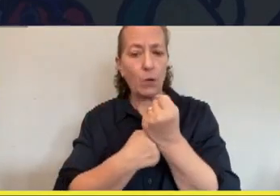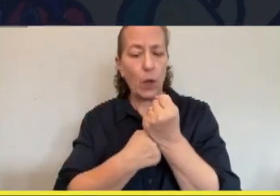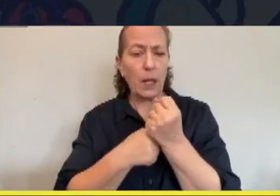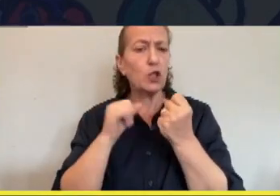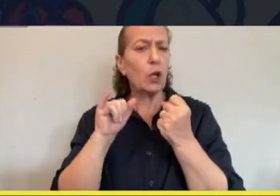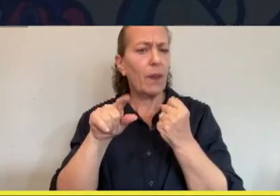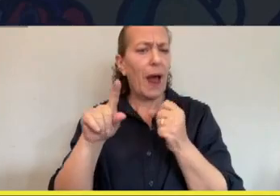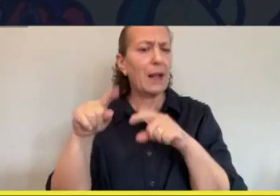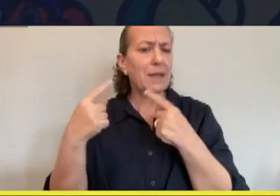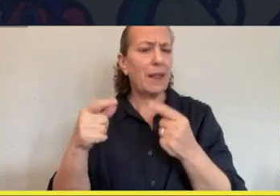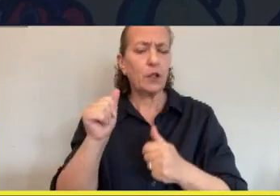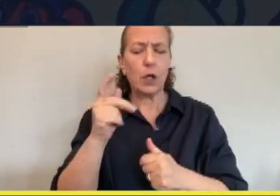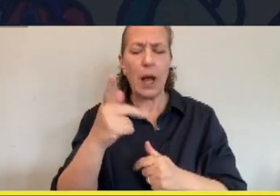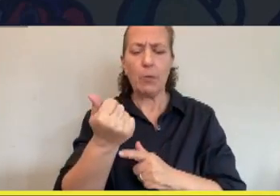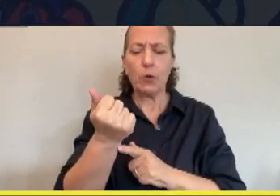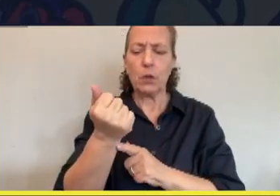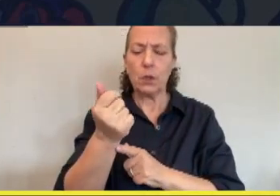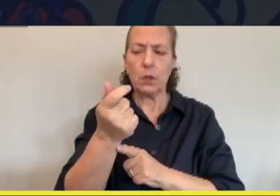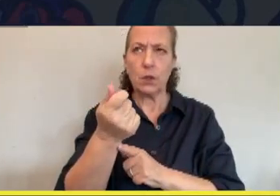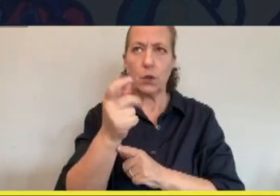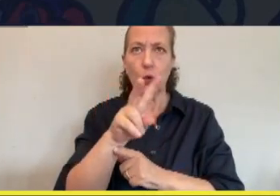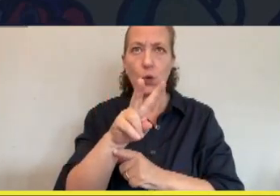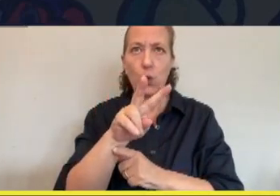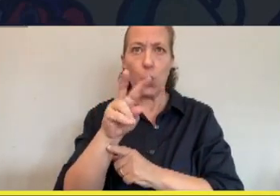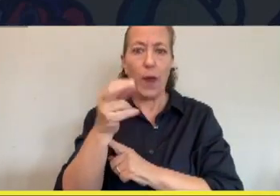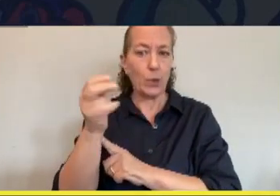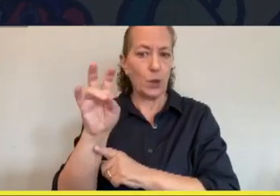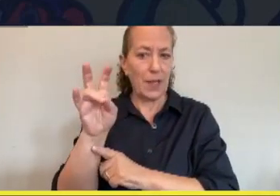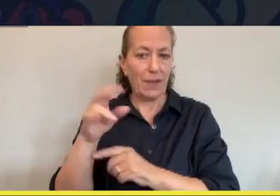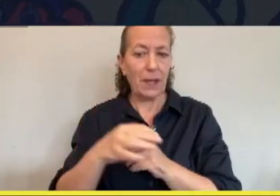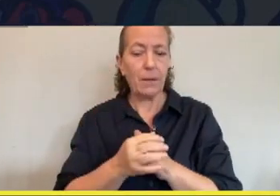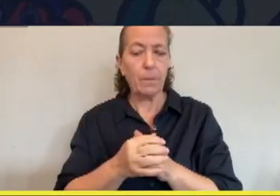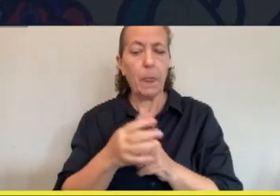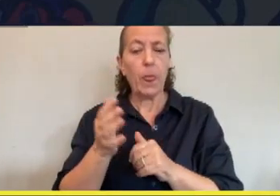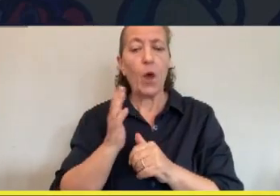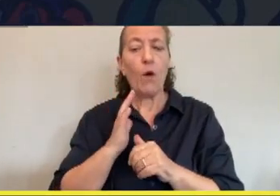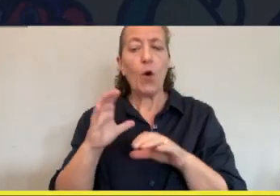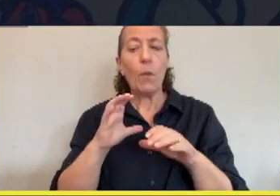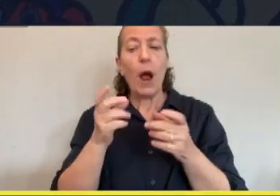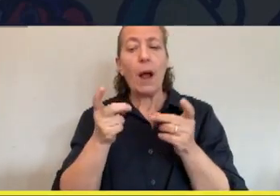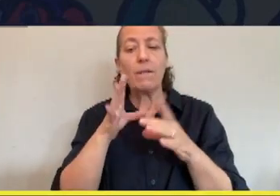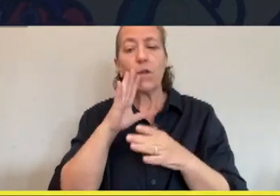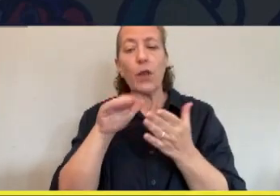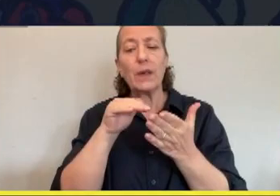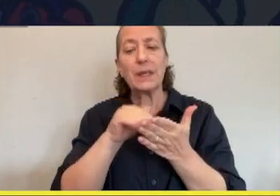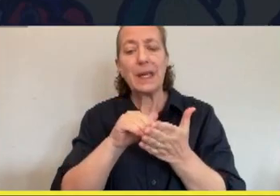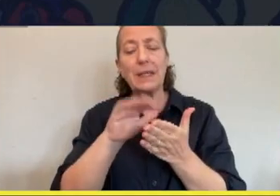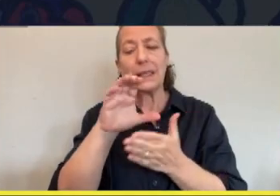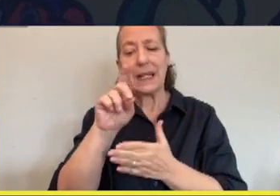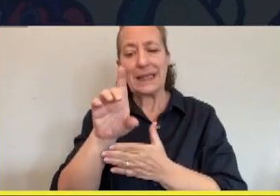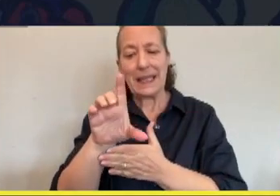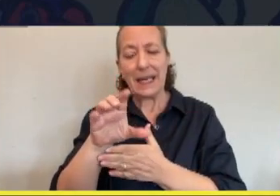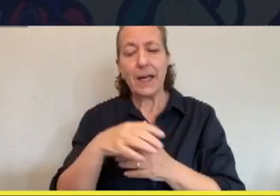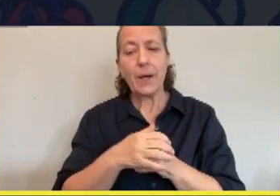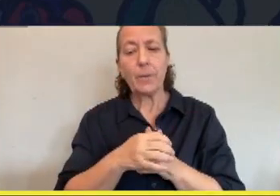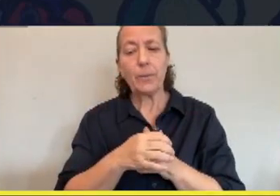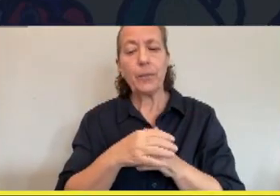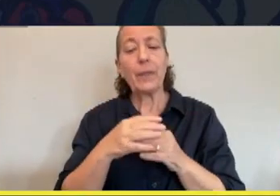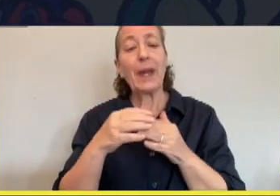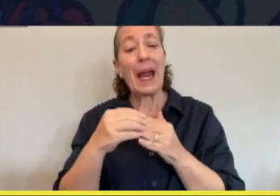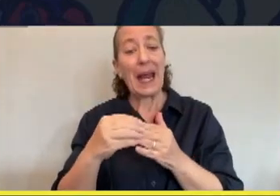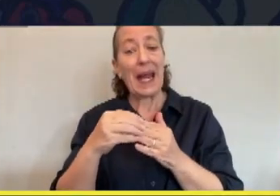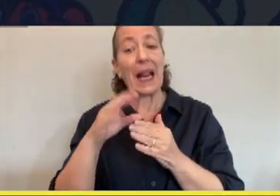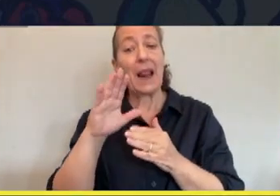of 2017. He's the former acting director of the Centers for Disease Control and Prevention. He led the CDC's response